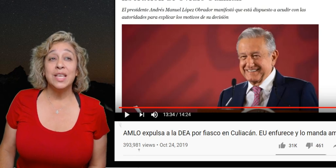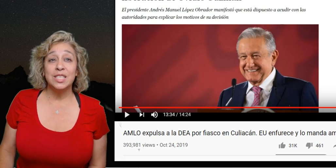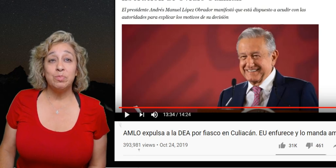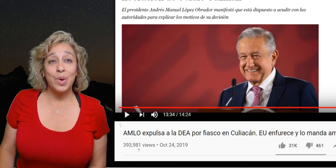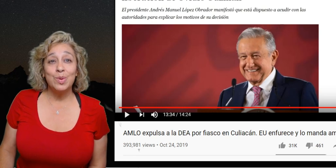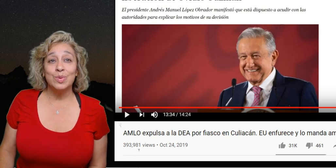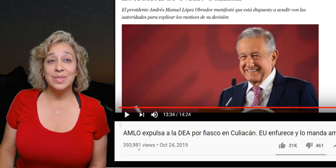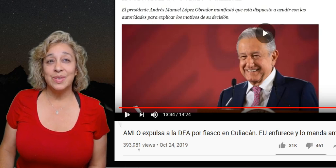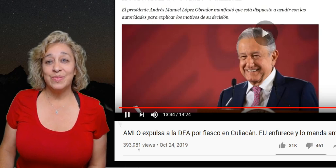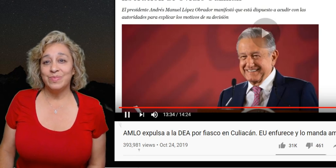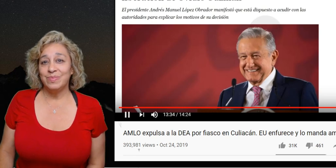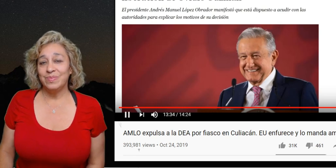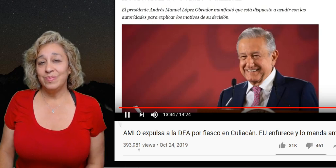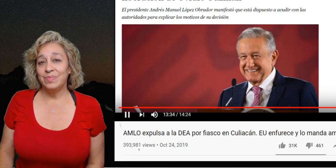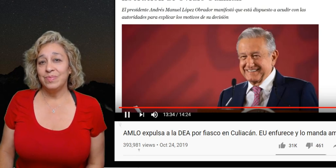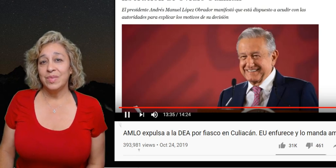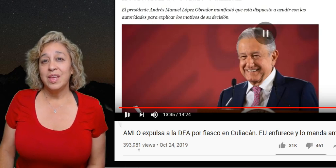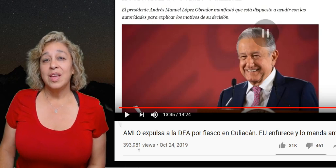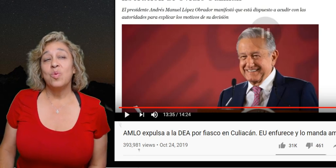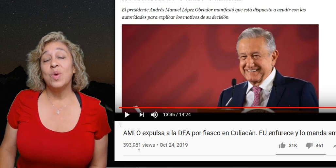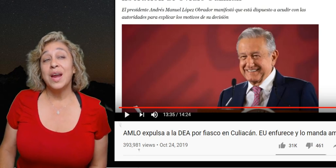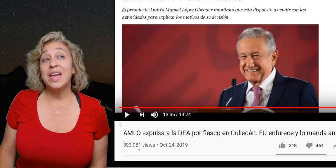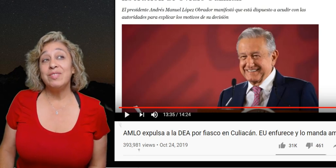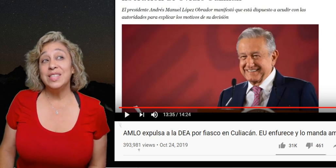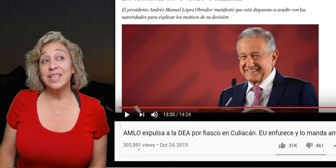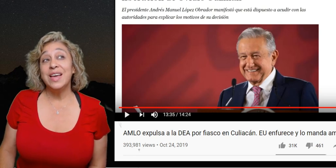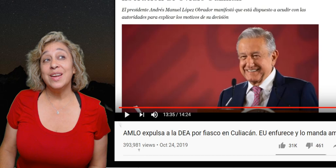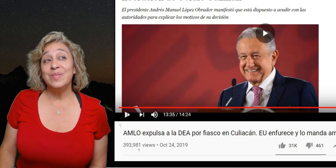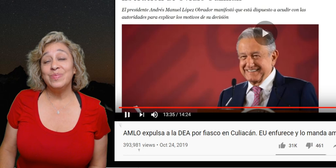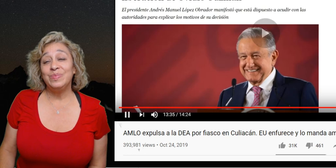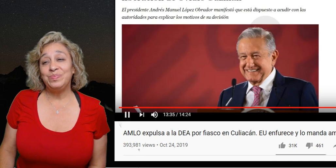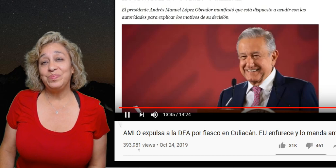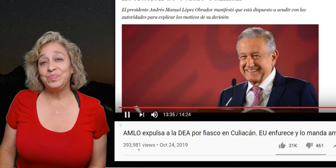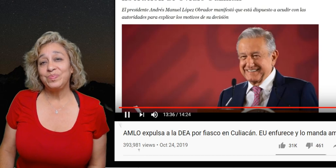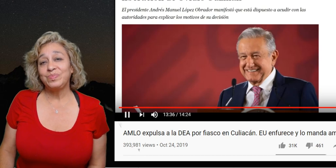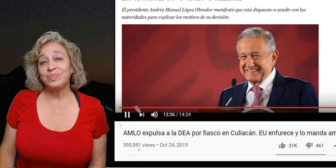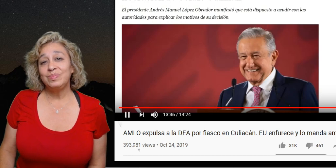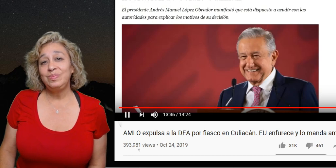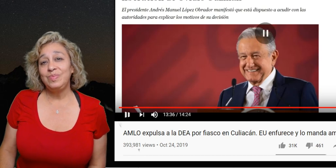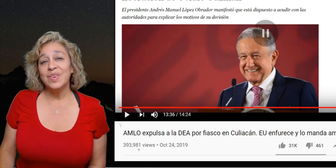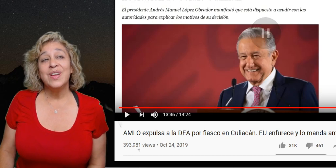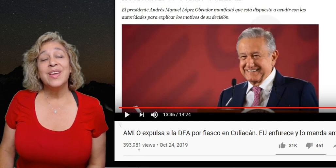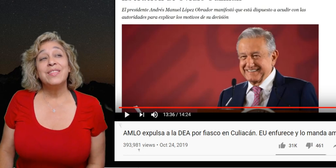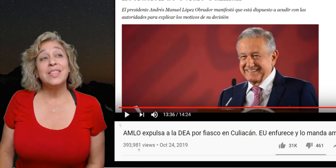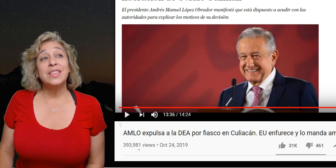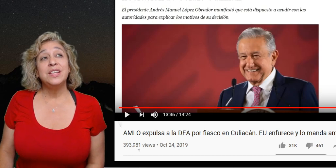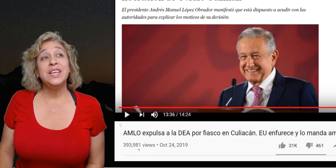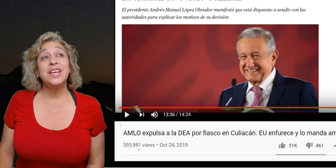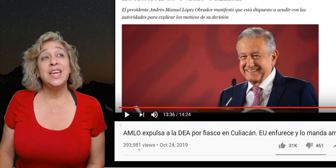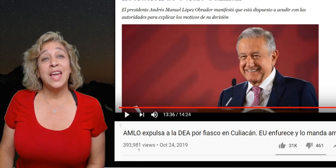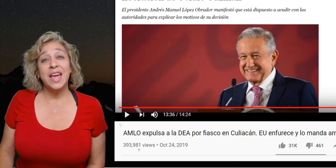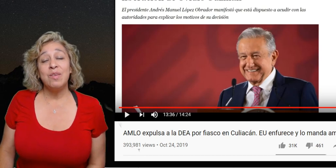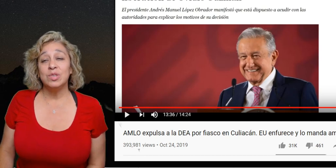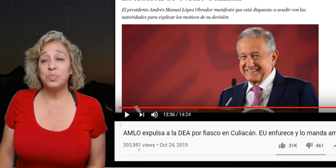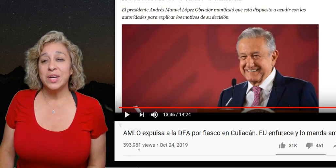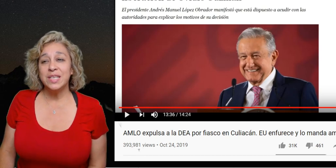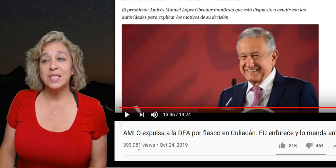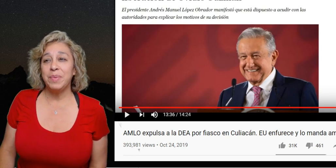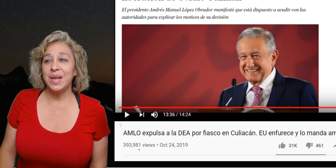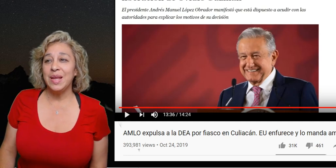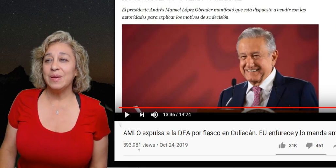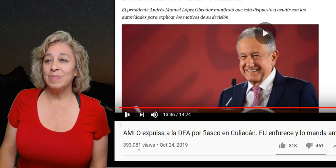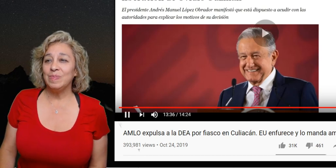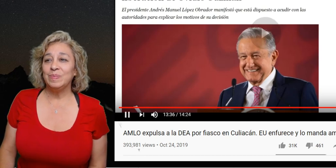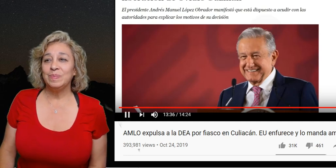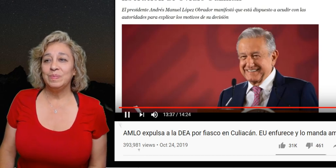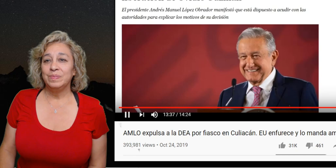will expose lo que no ha dicho, que la, what I haven't said. DEA estaba participando, that the DEA was